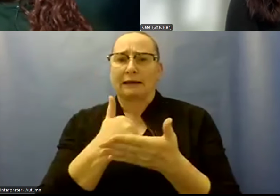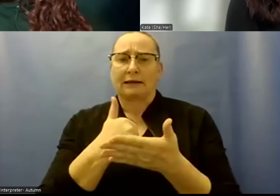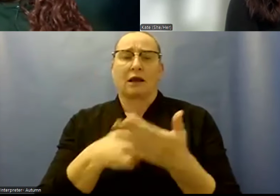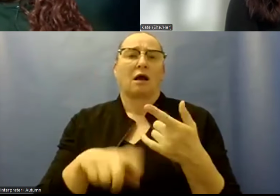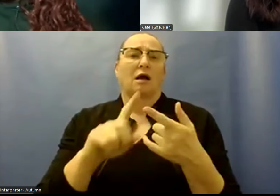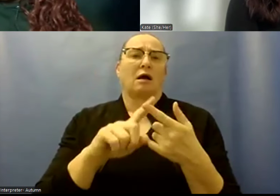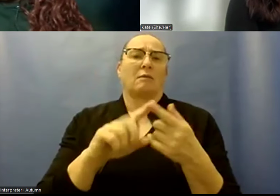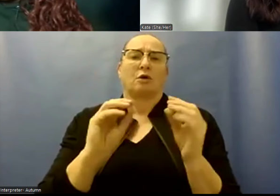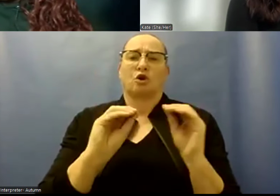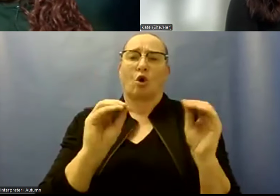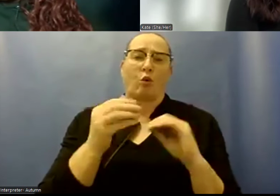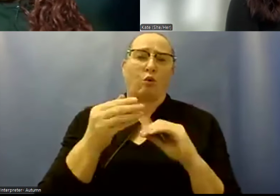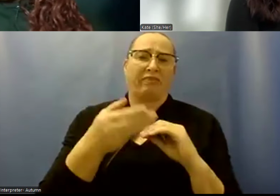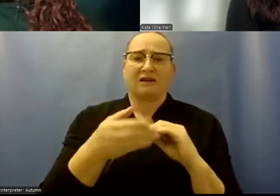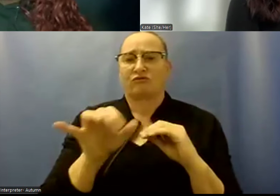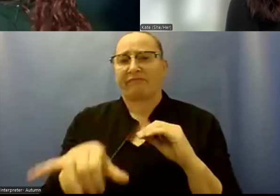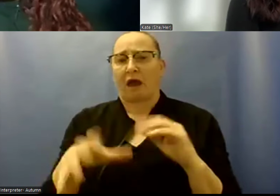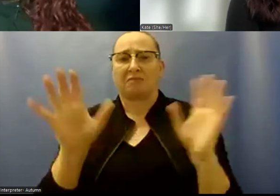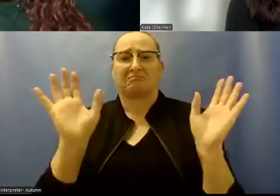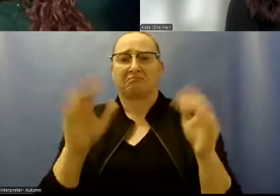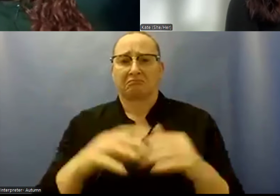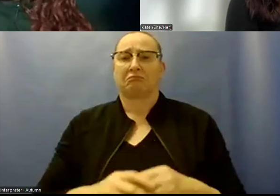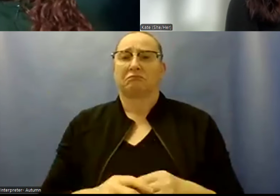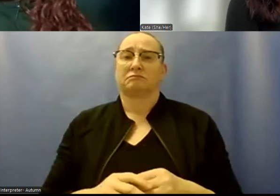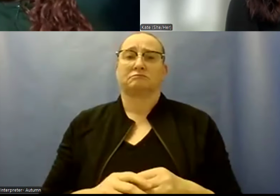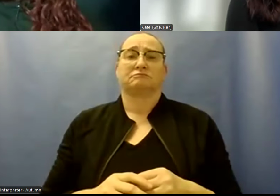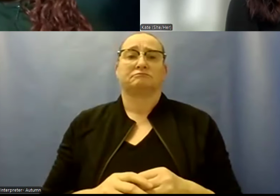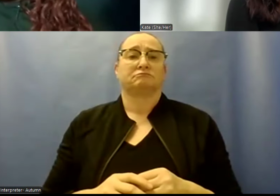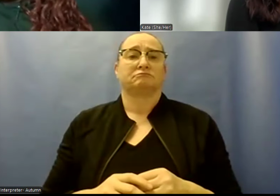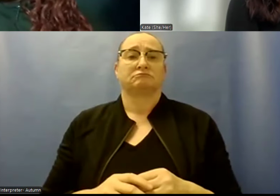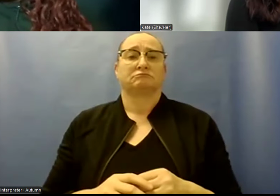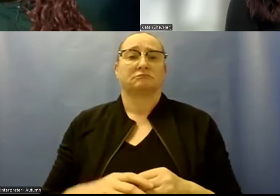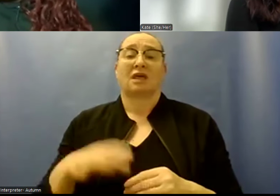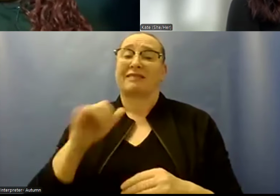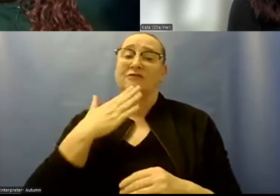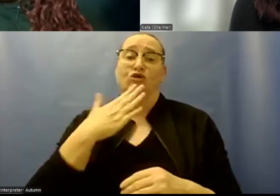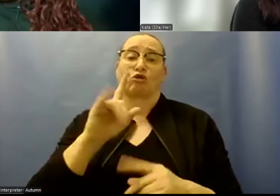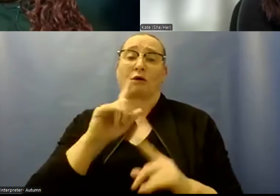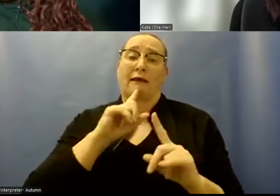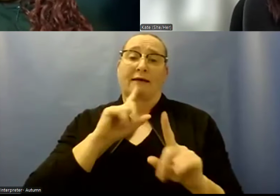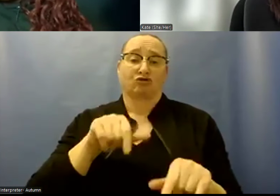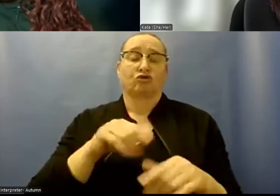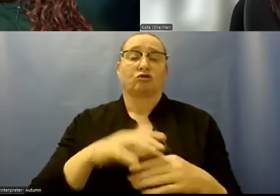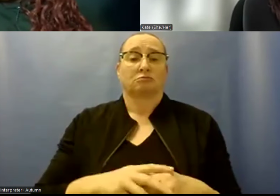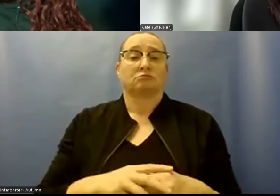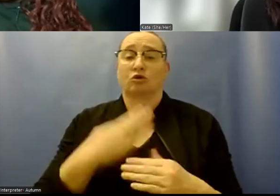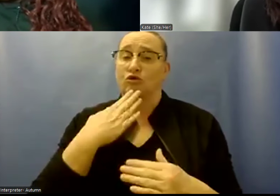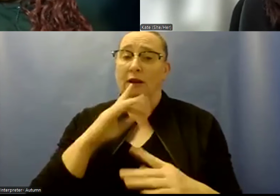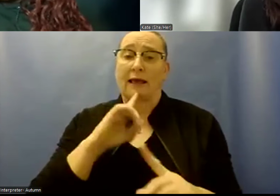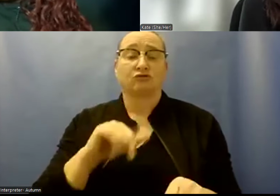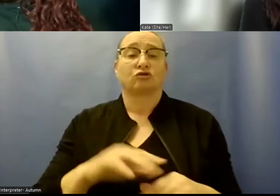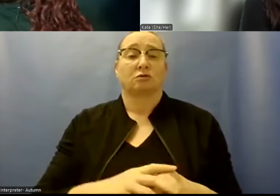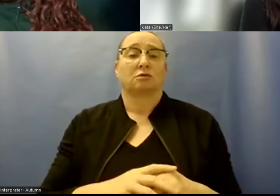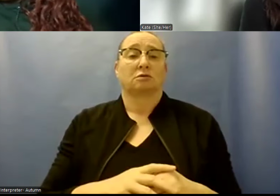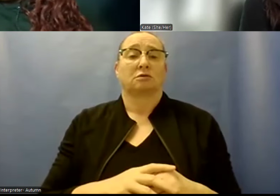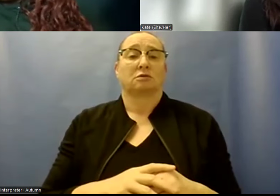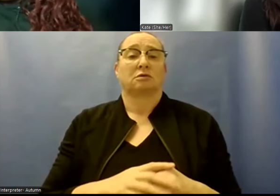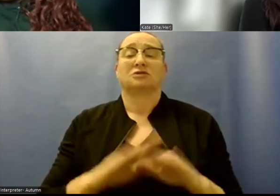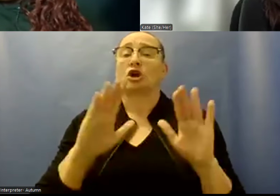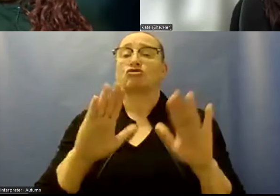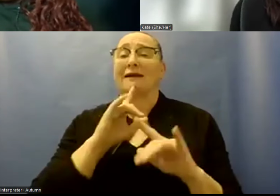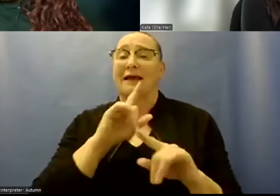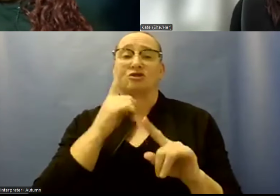that. Absolutely. And one, that's a great answer. That's a great answer. And it's a great answer because